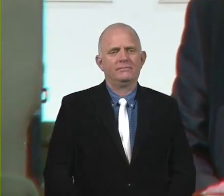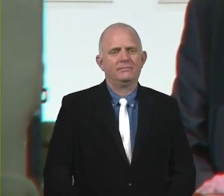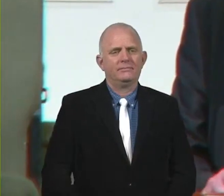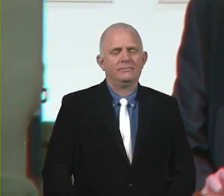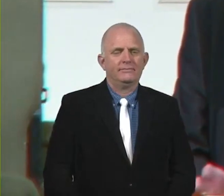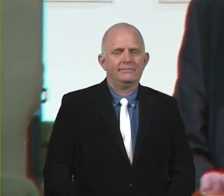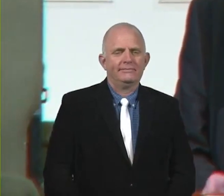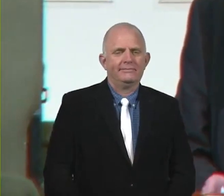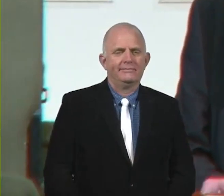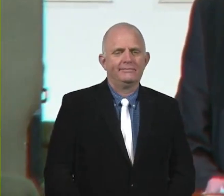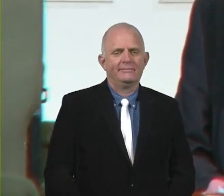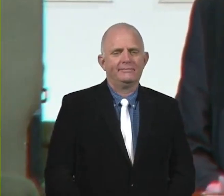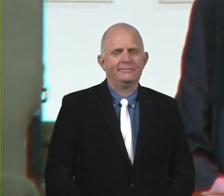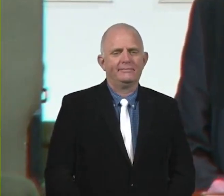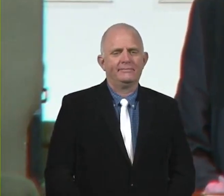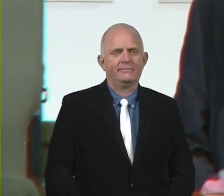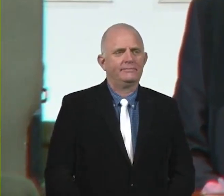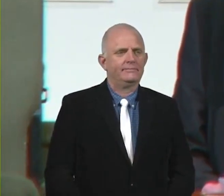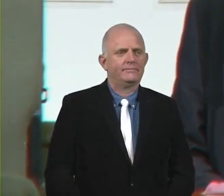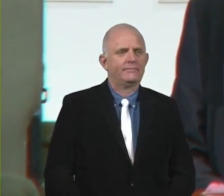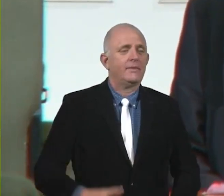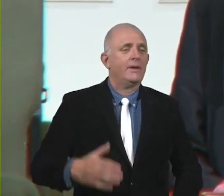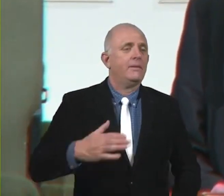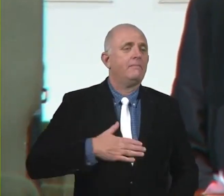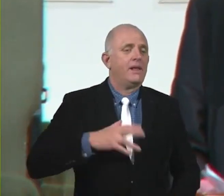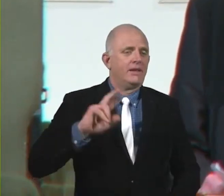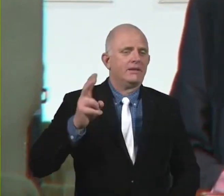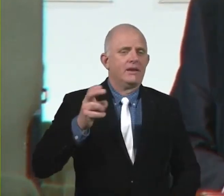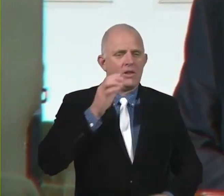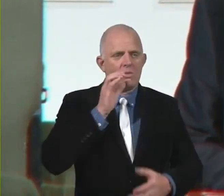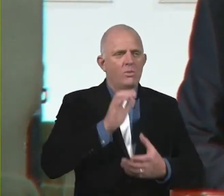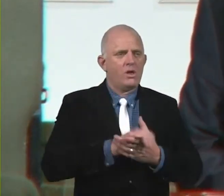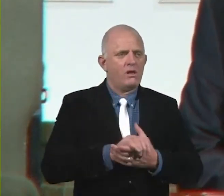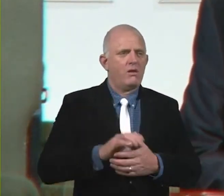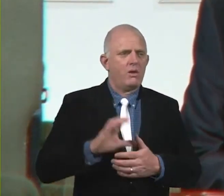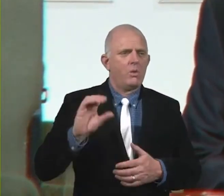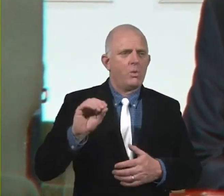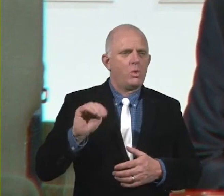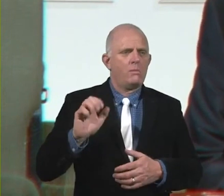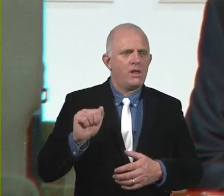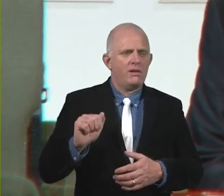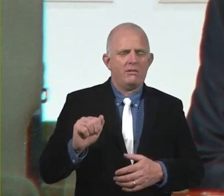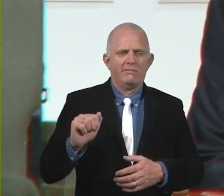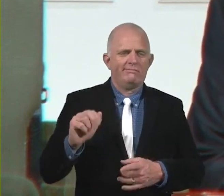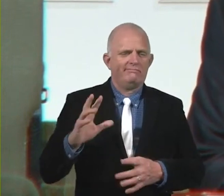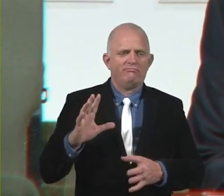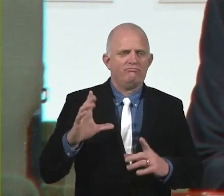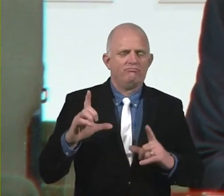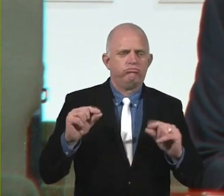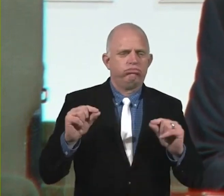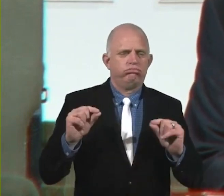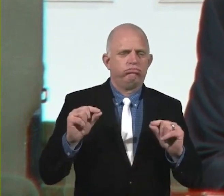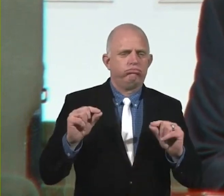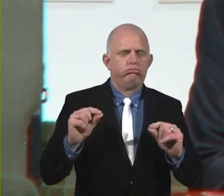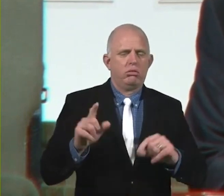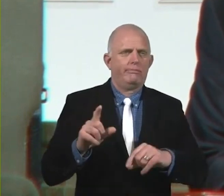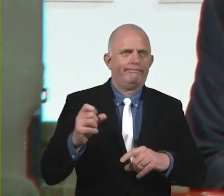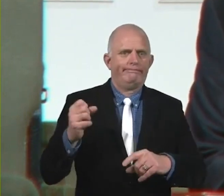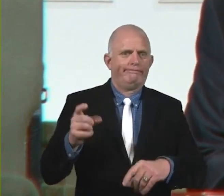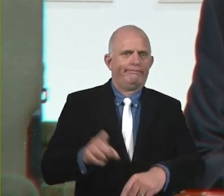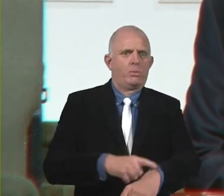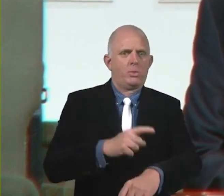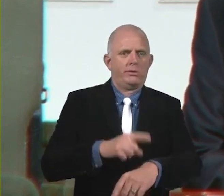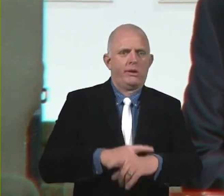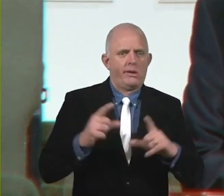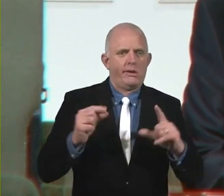I was, when my second wife was in a coma for a long time, and then never could do very much the